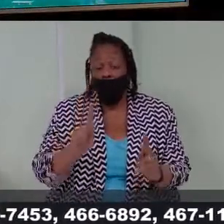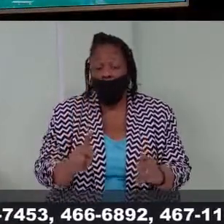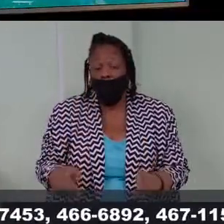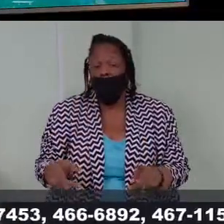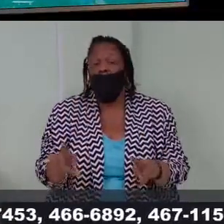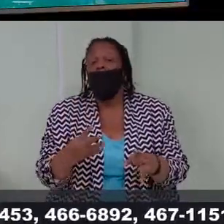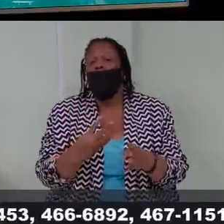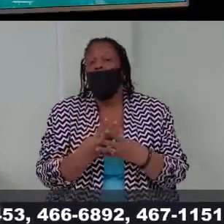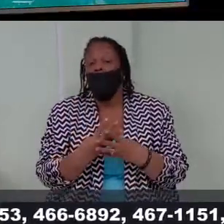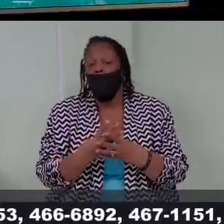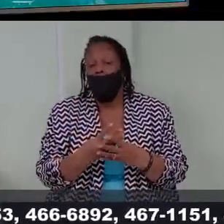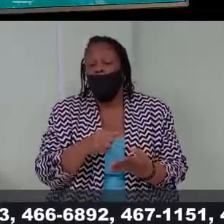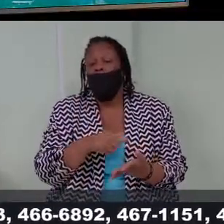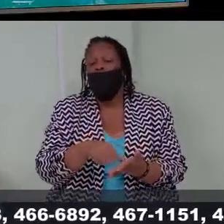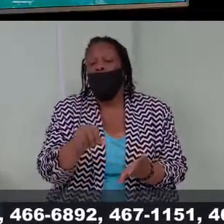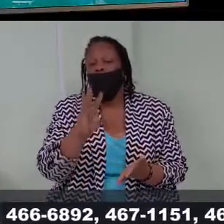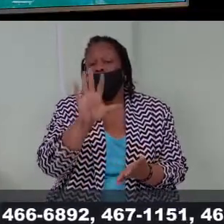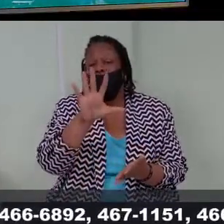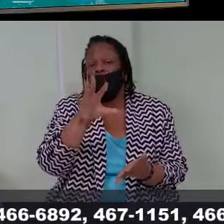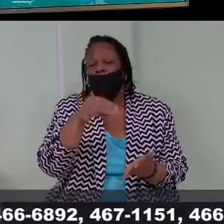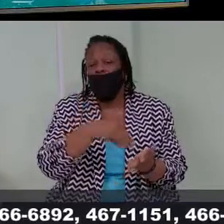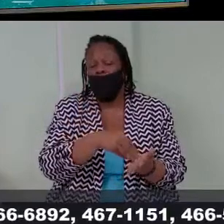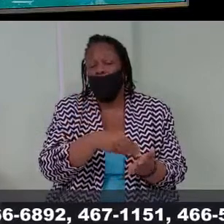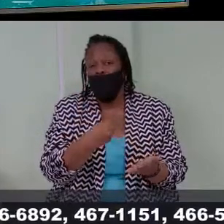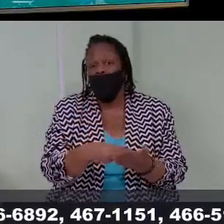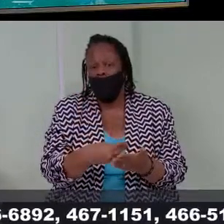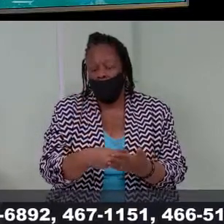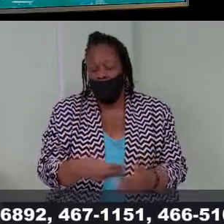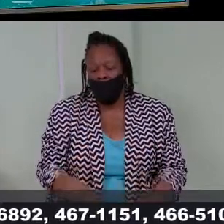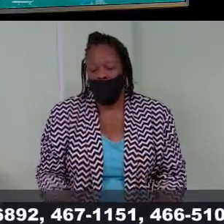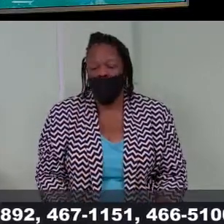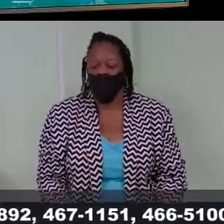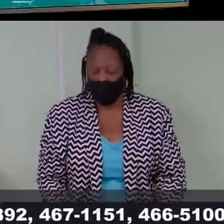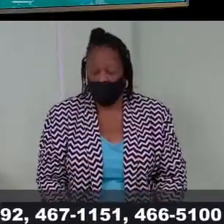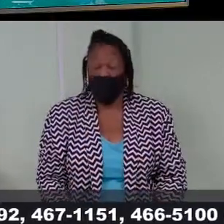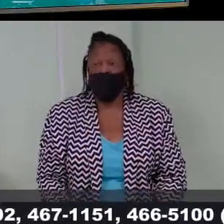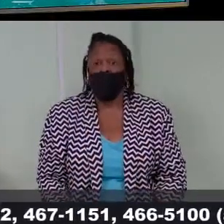Thank you very much, Superintendent Henry. I now invite